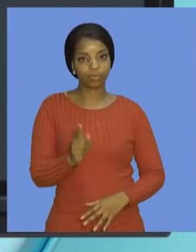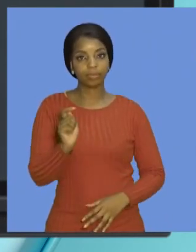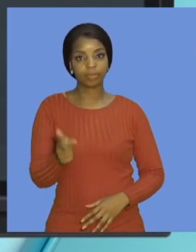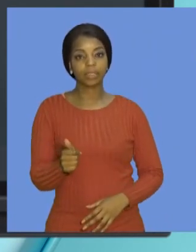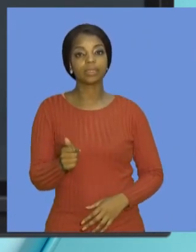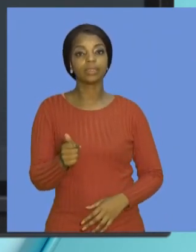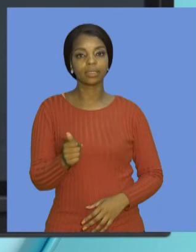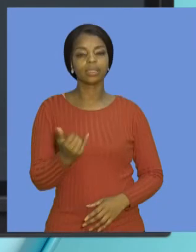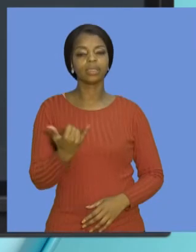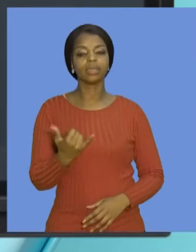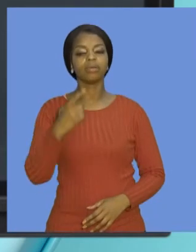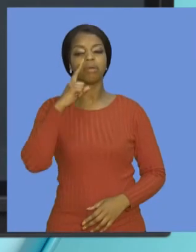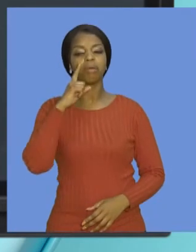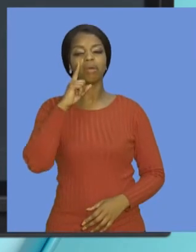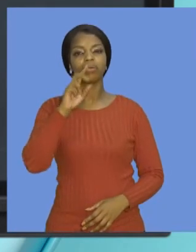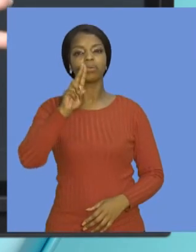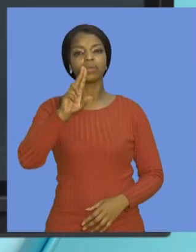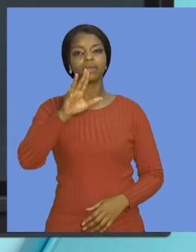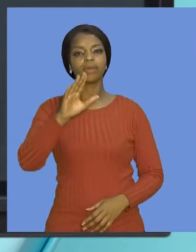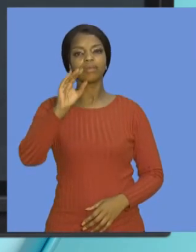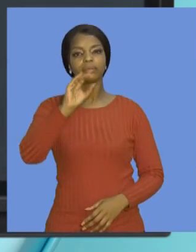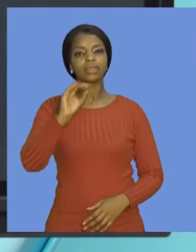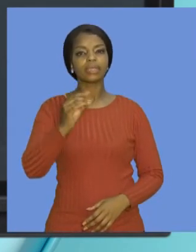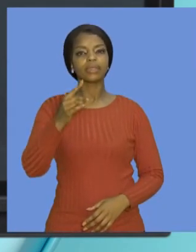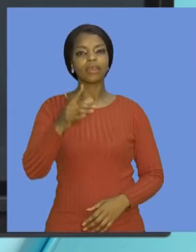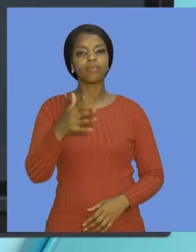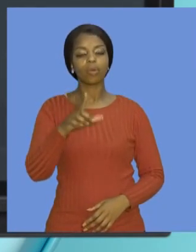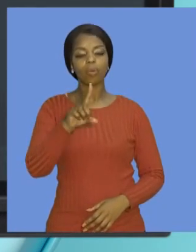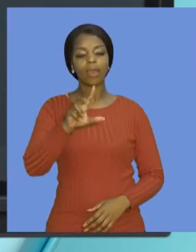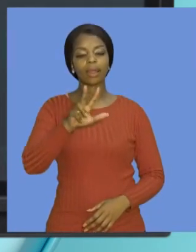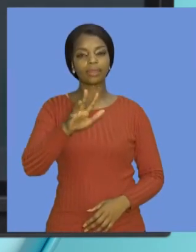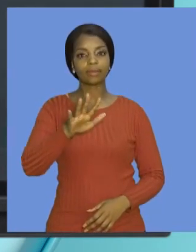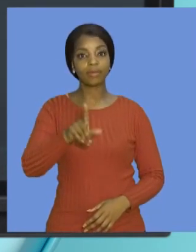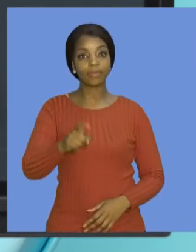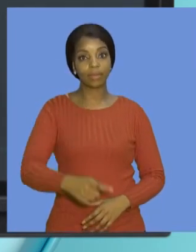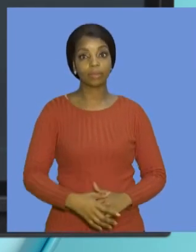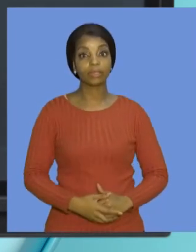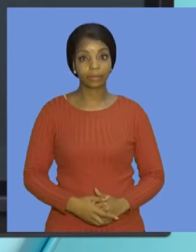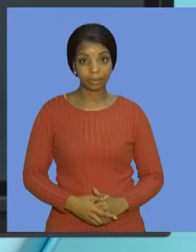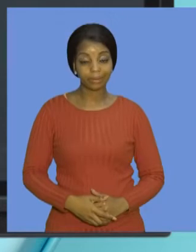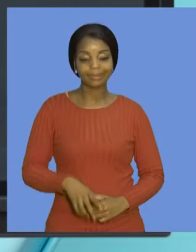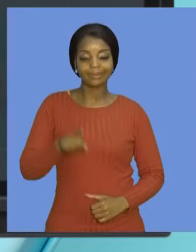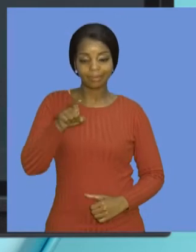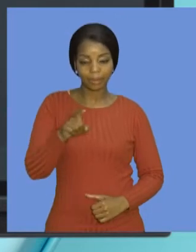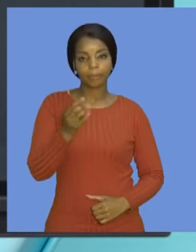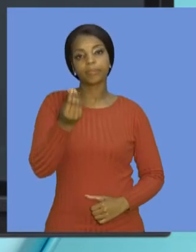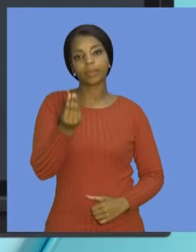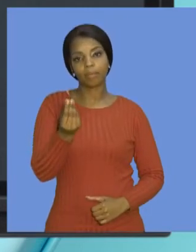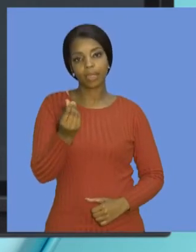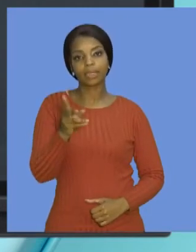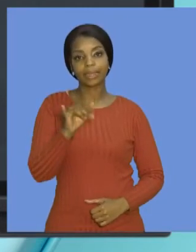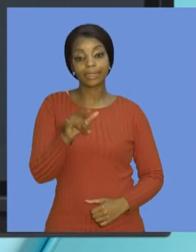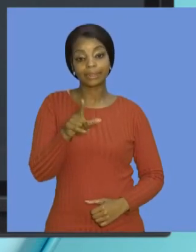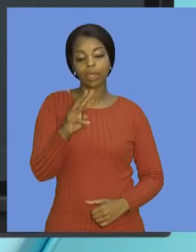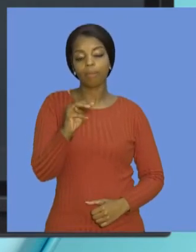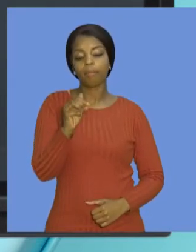to look at what is 25% of 185,000. What will be then the debt that Maria is going to